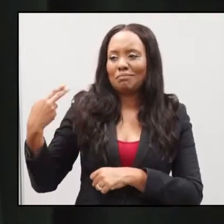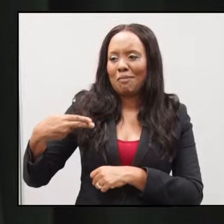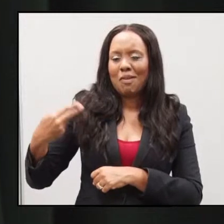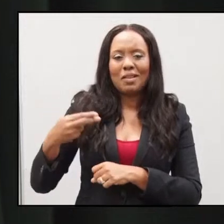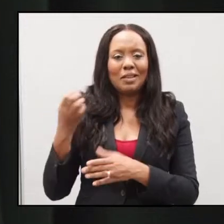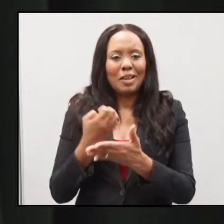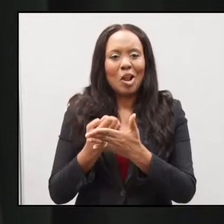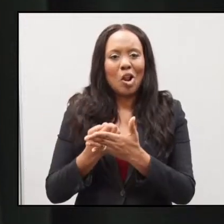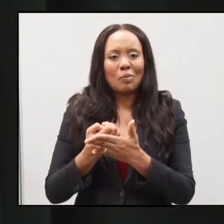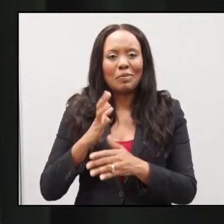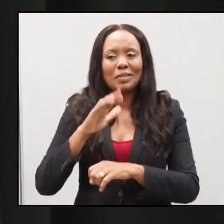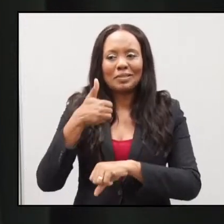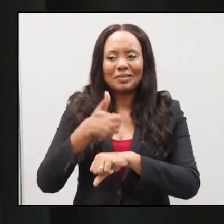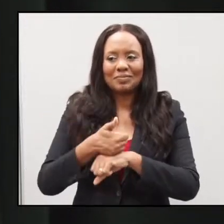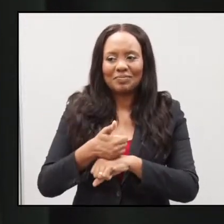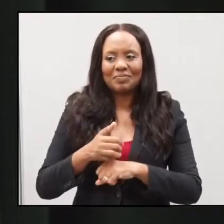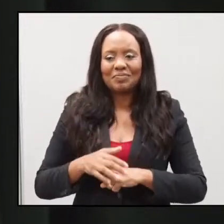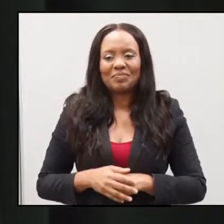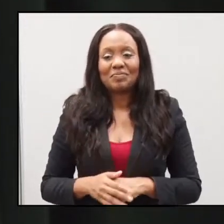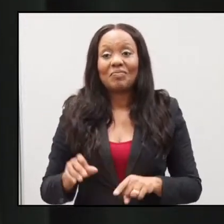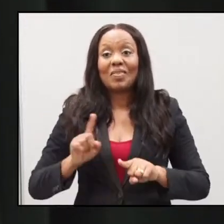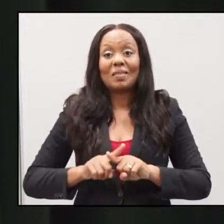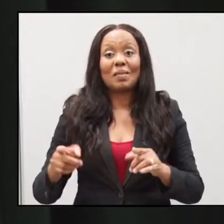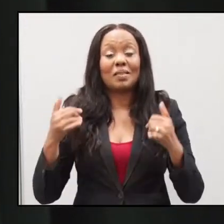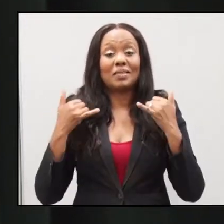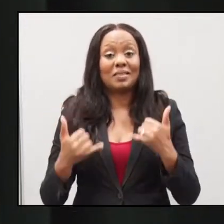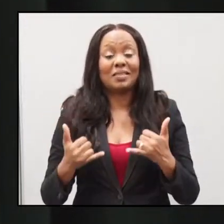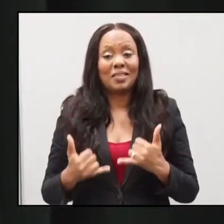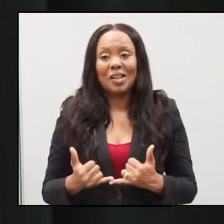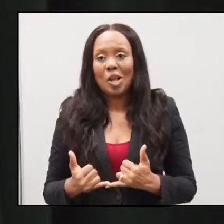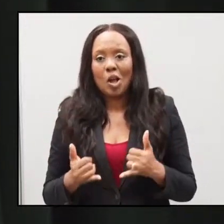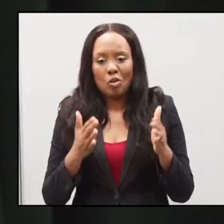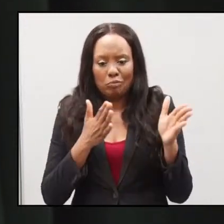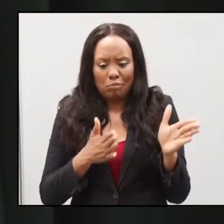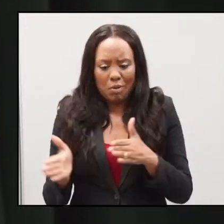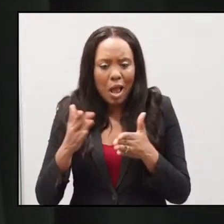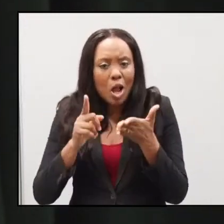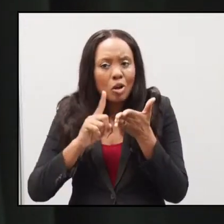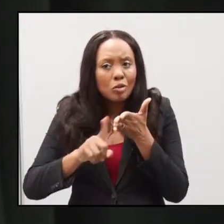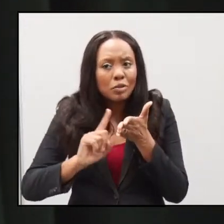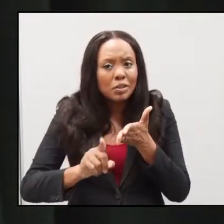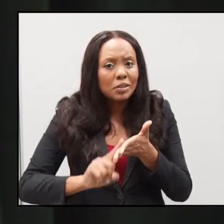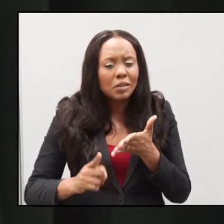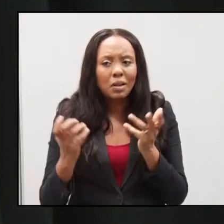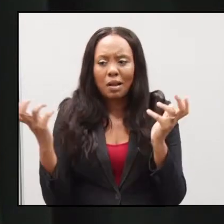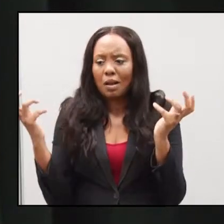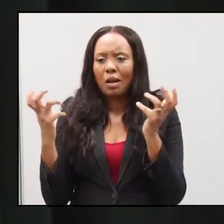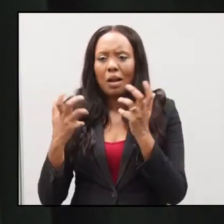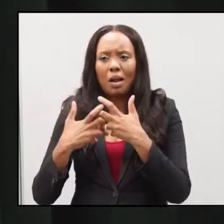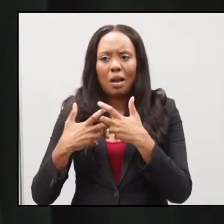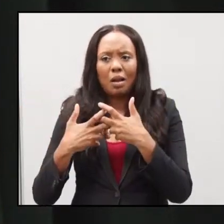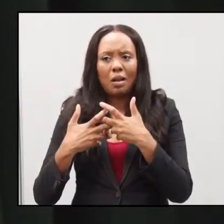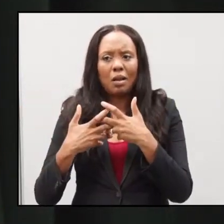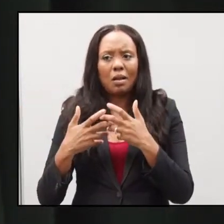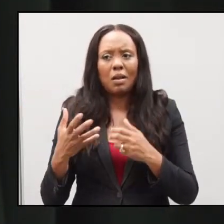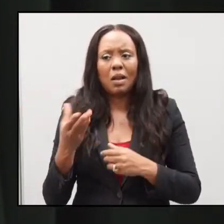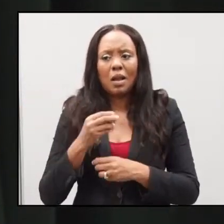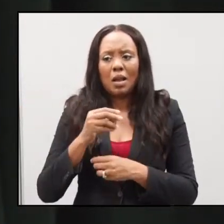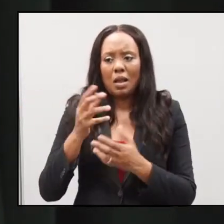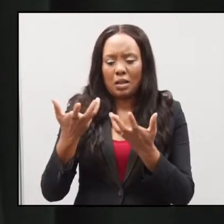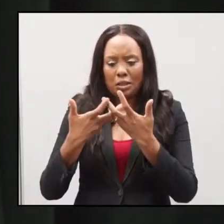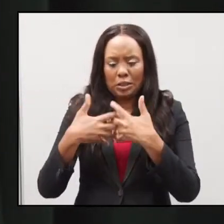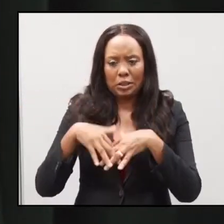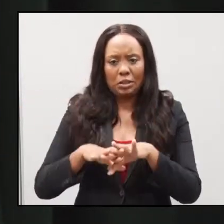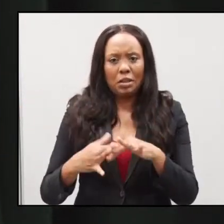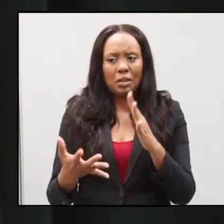so through the digitization of its collections, strategic research, partnerships, the integration of pioneering